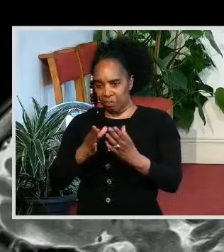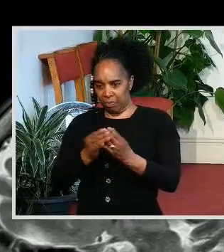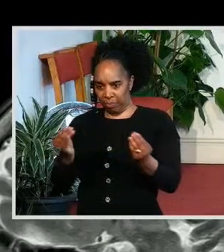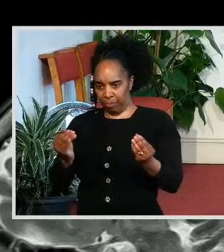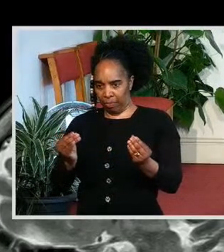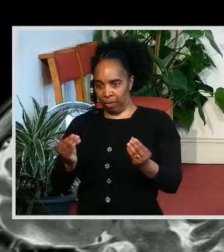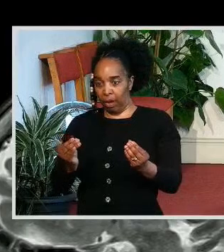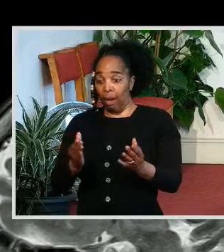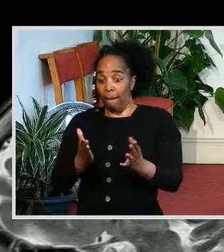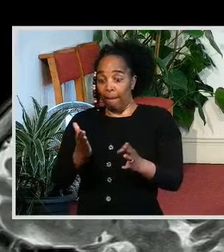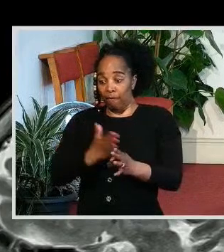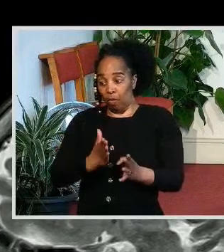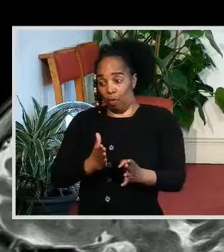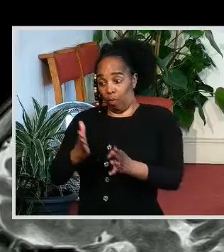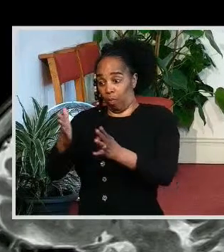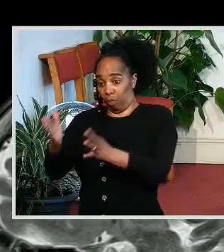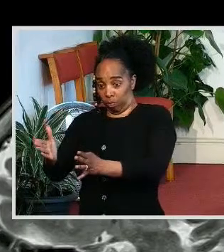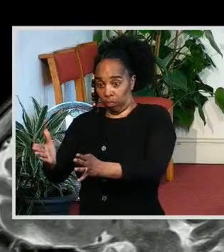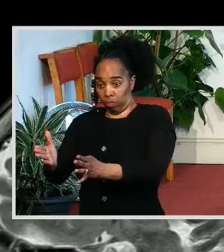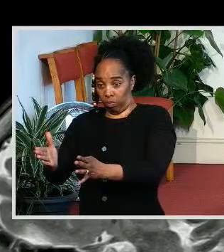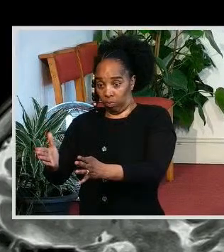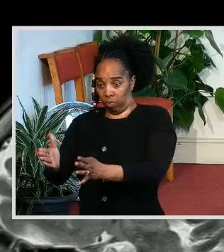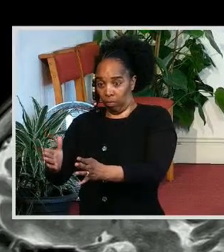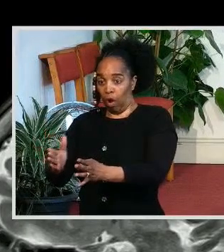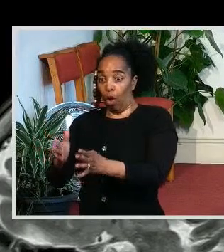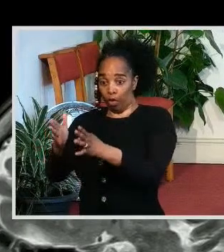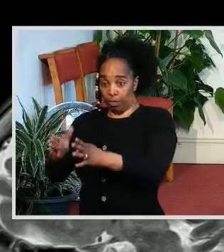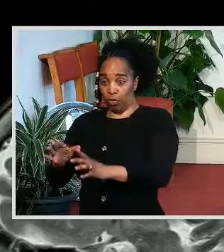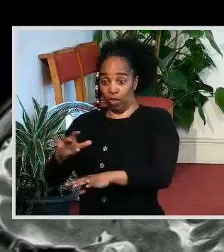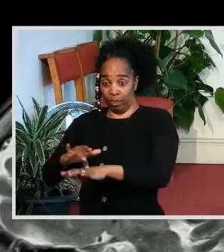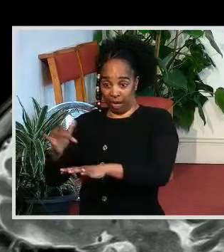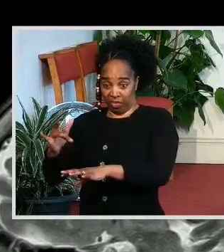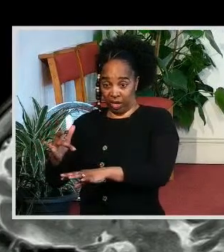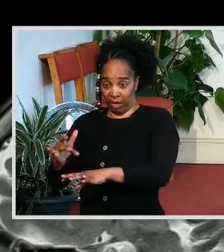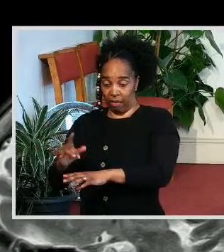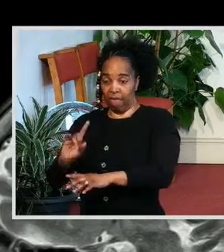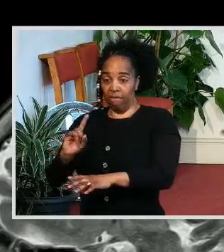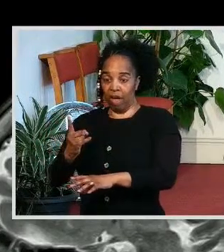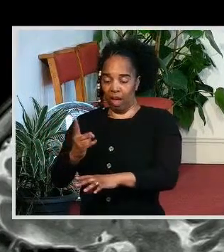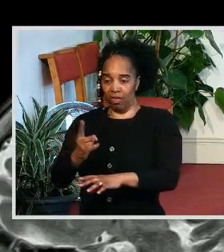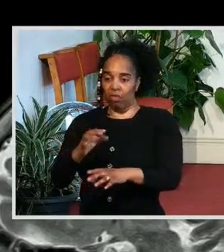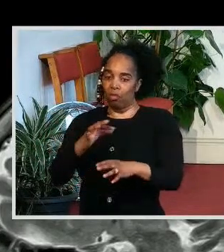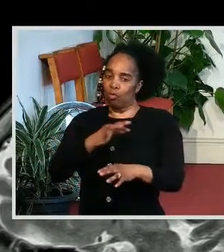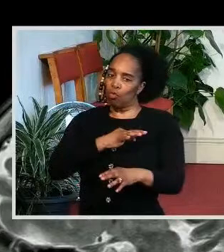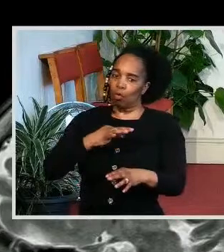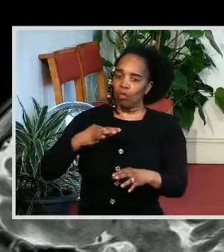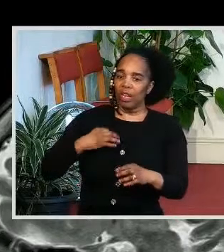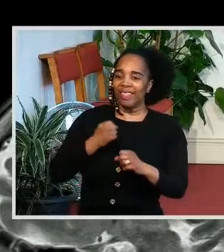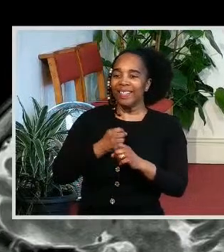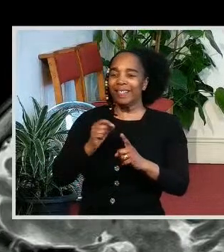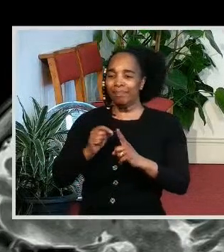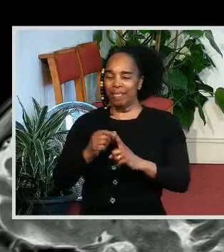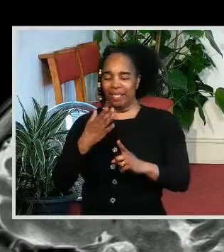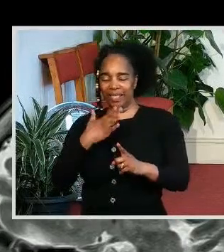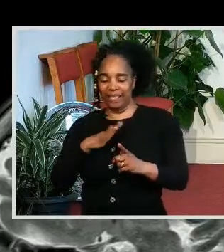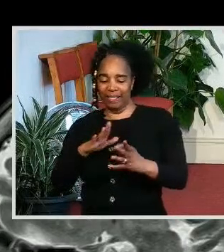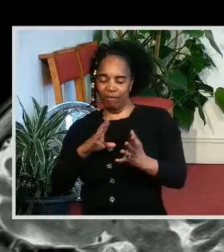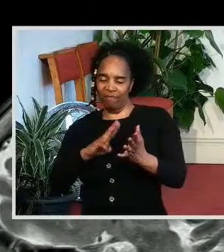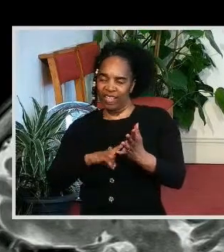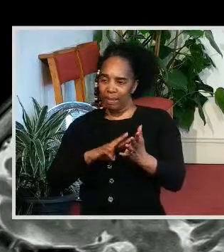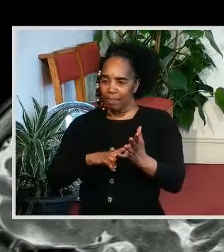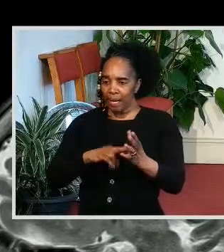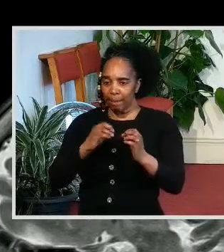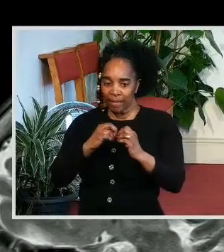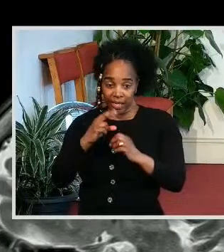send them to the specialist, as a GP, I don't treat dementia as such, but there's a battery of tests that we do. So they include things like